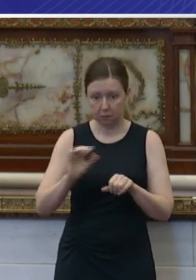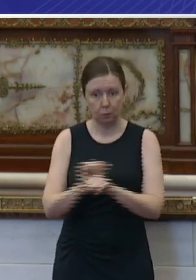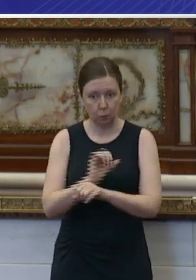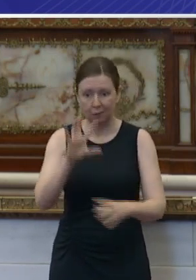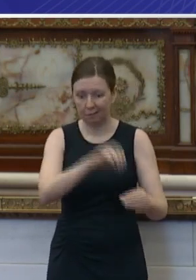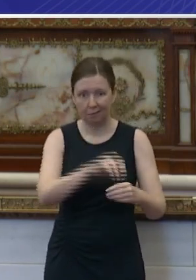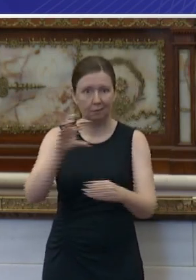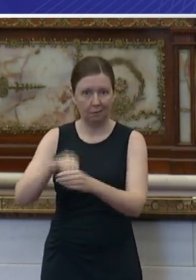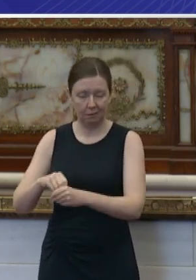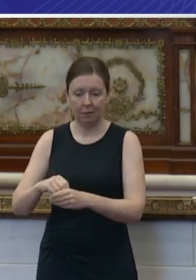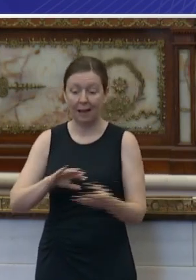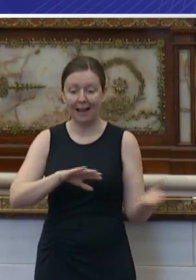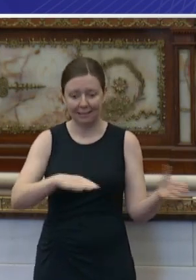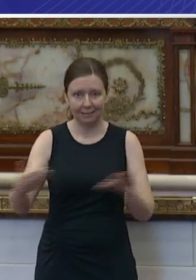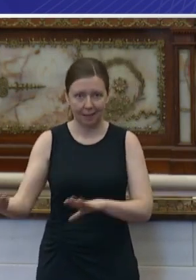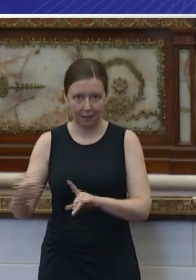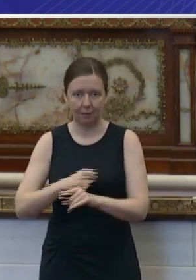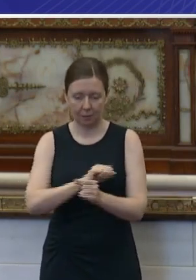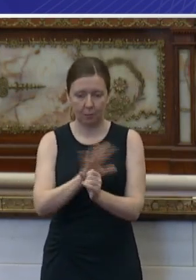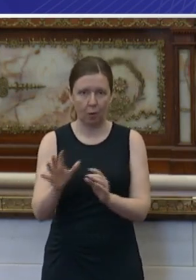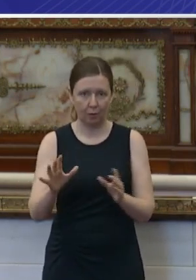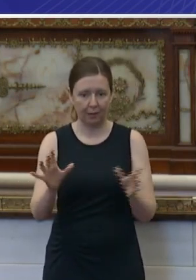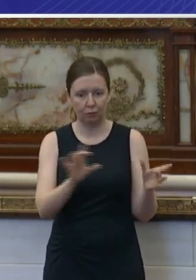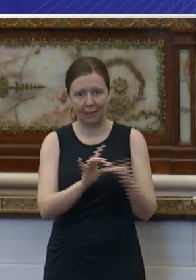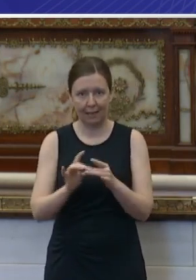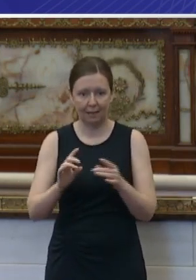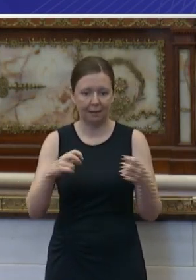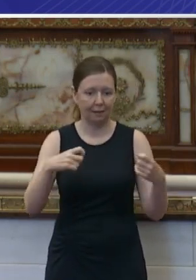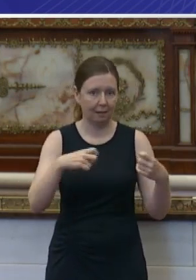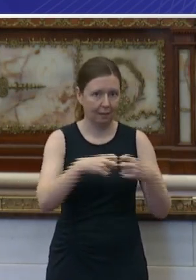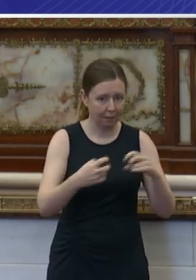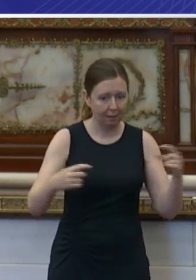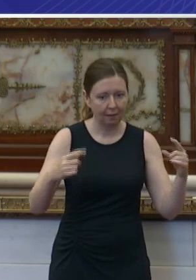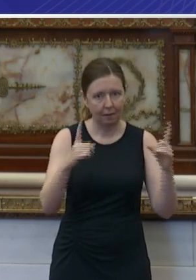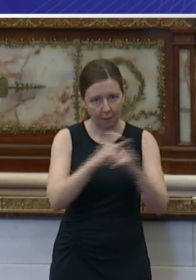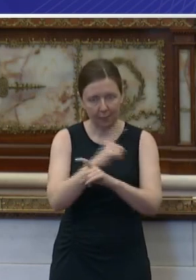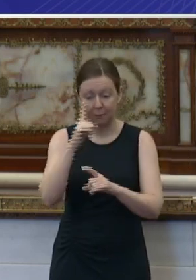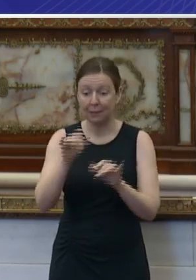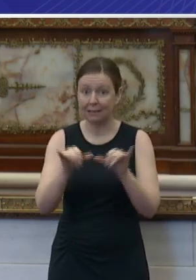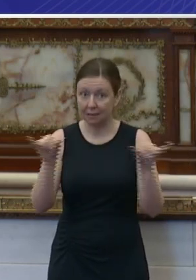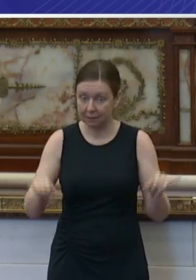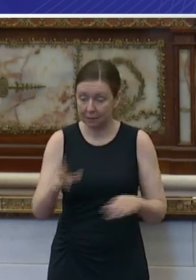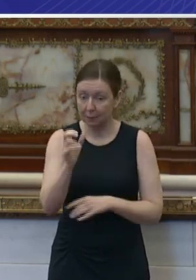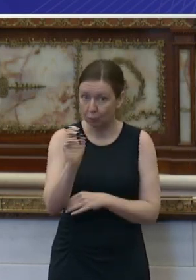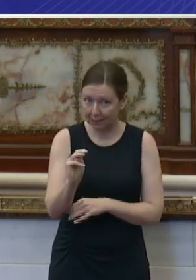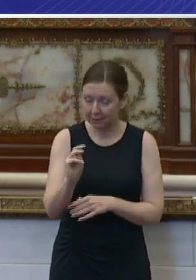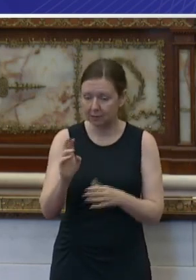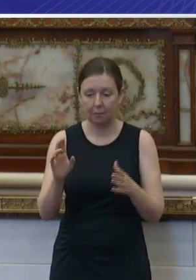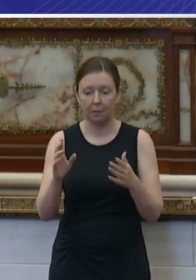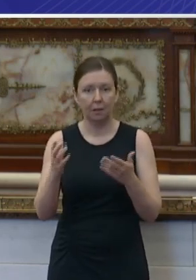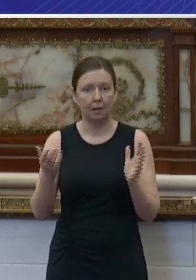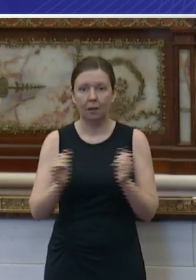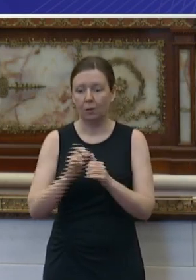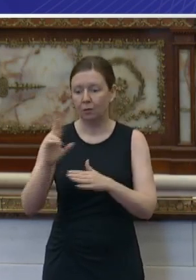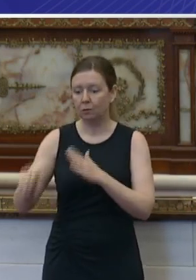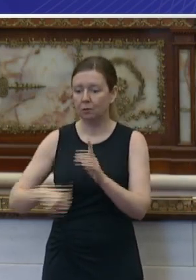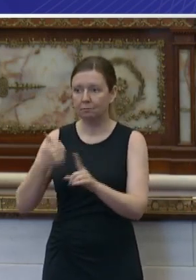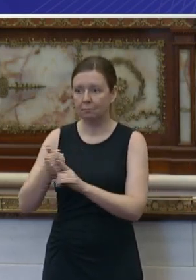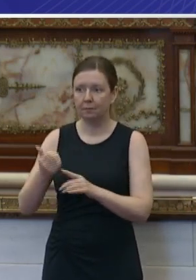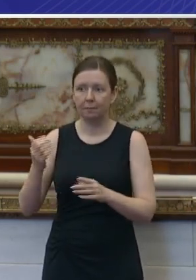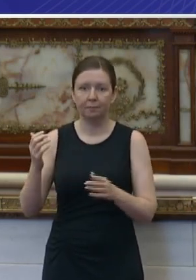are dying at higher rates from COVID-19 related complications because of systemic racism that has resulted in a higher incidence